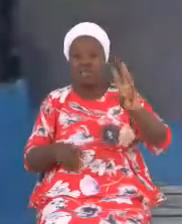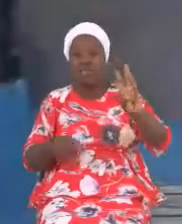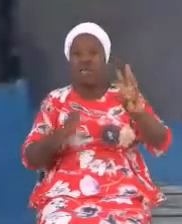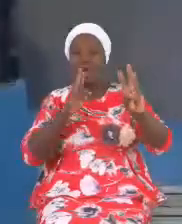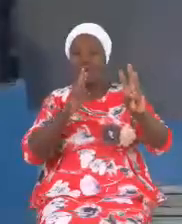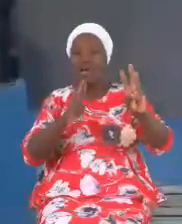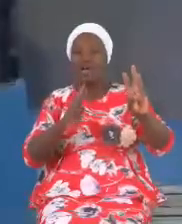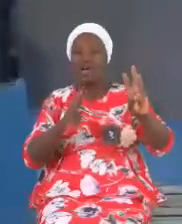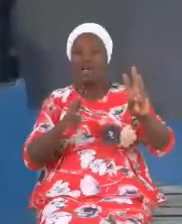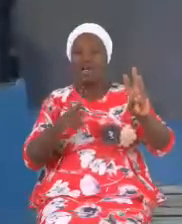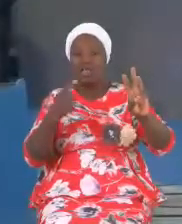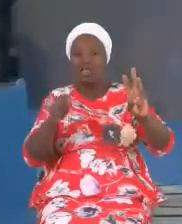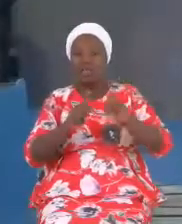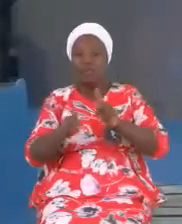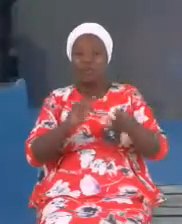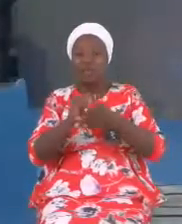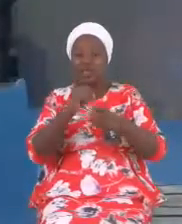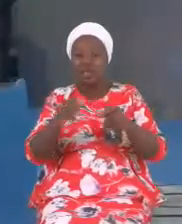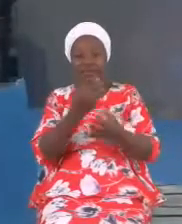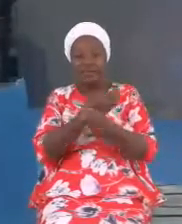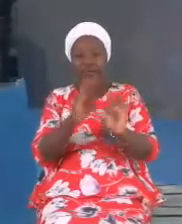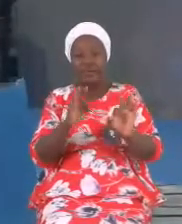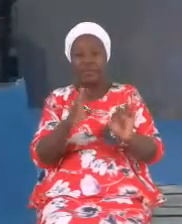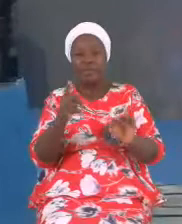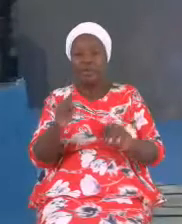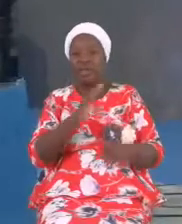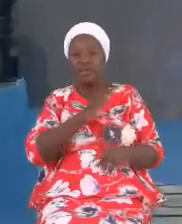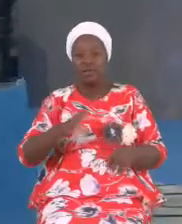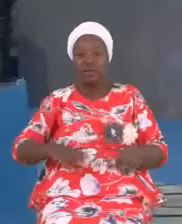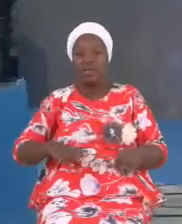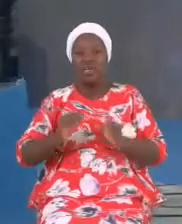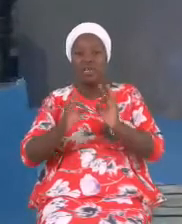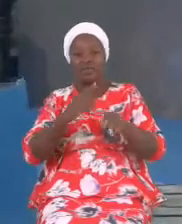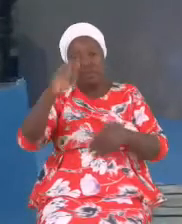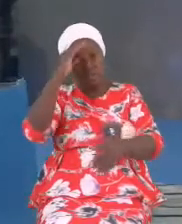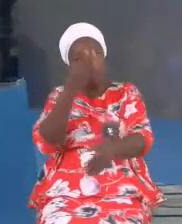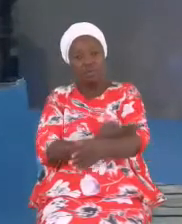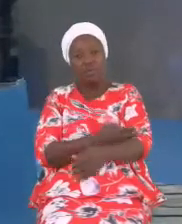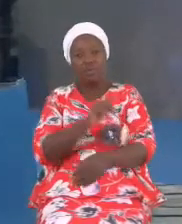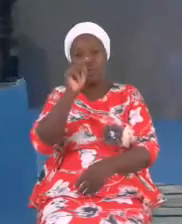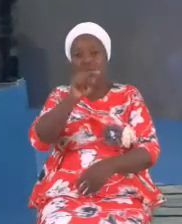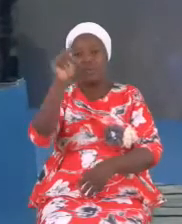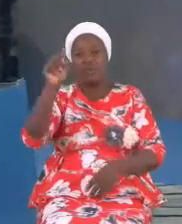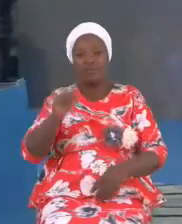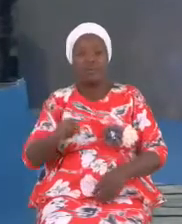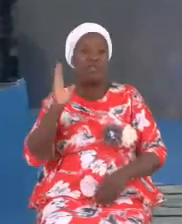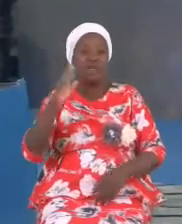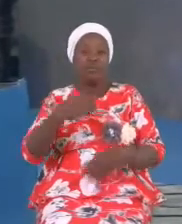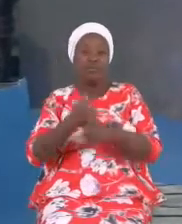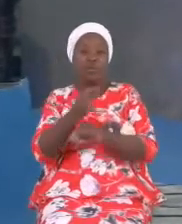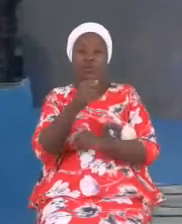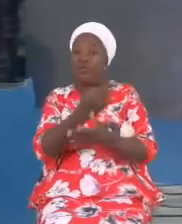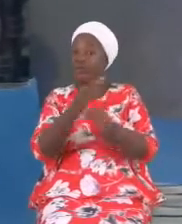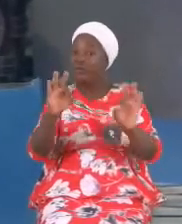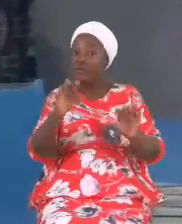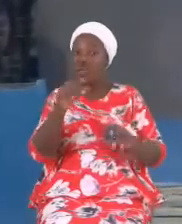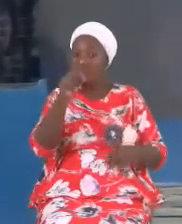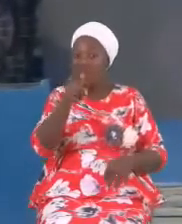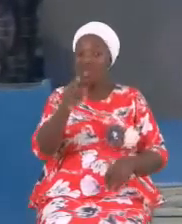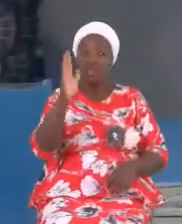made free by Christ. The Son, therefore, shall make you free. Ye shall be